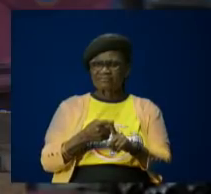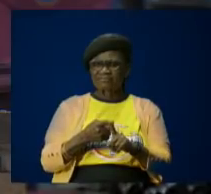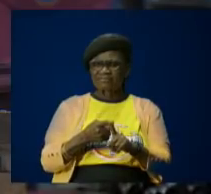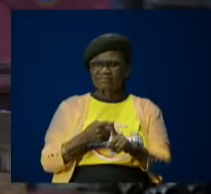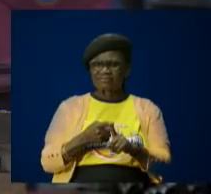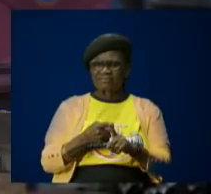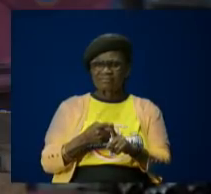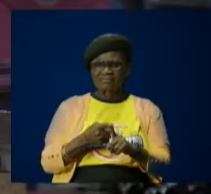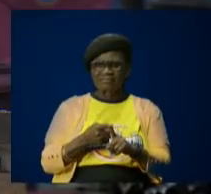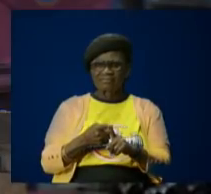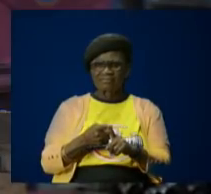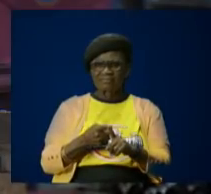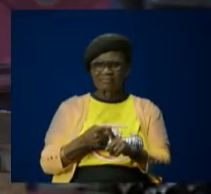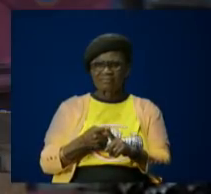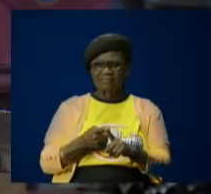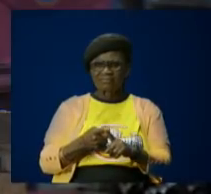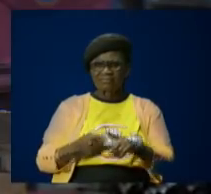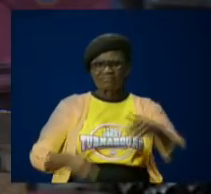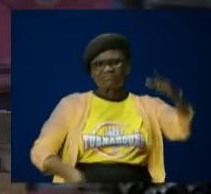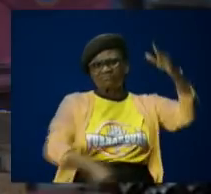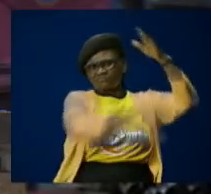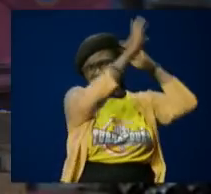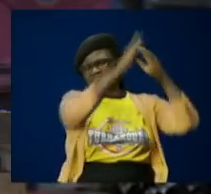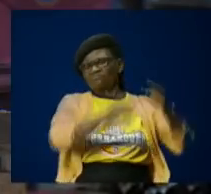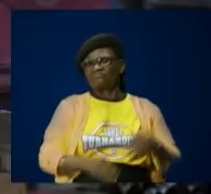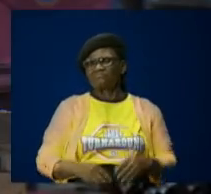shake them off.